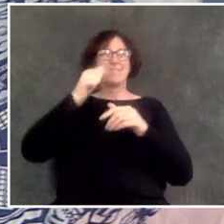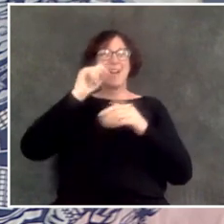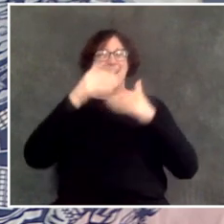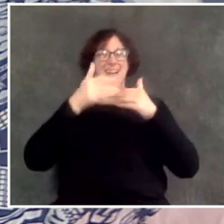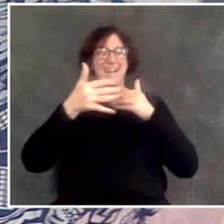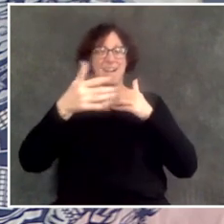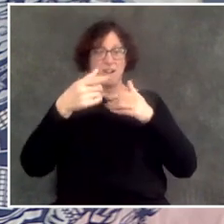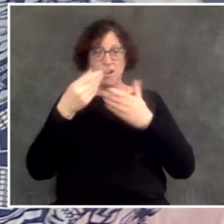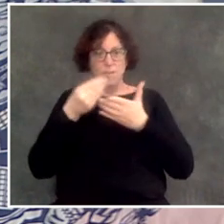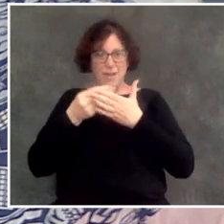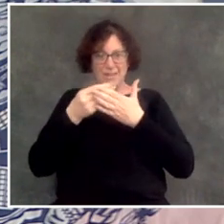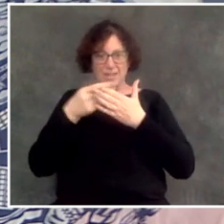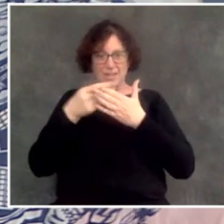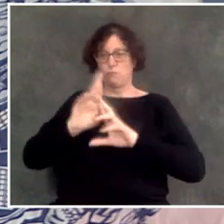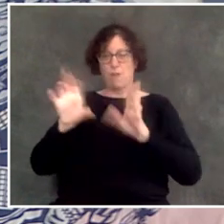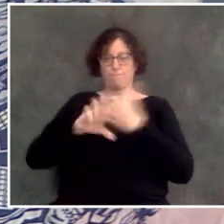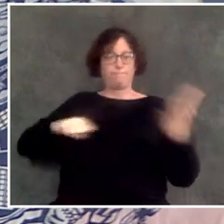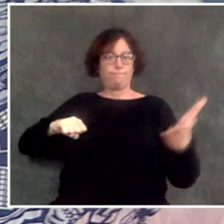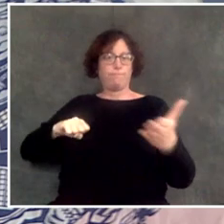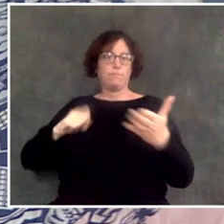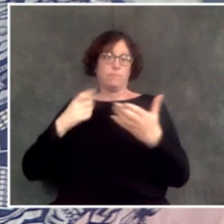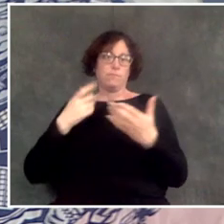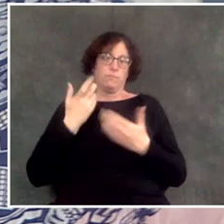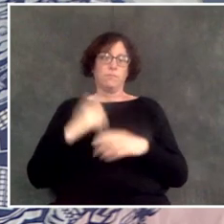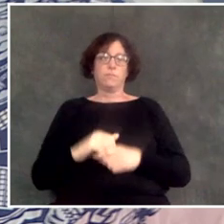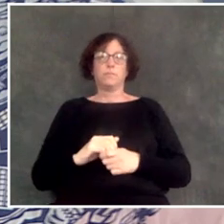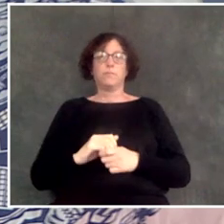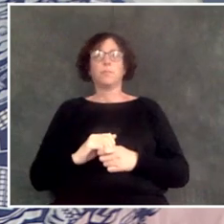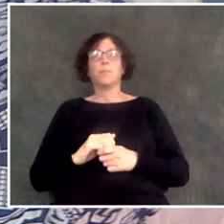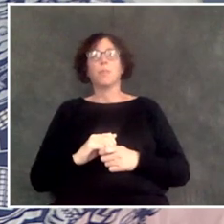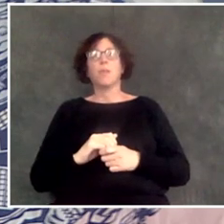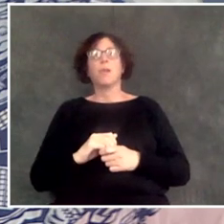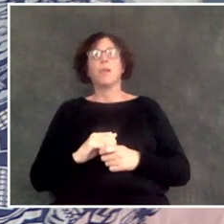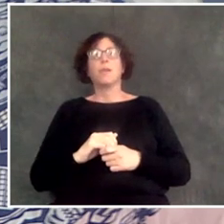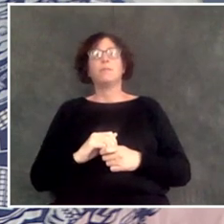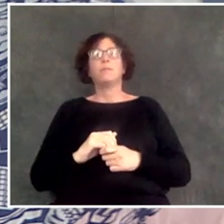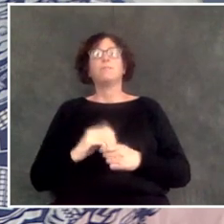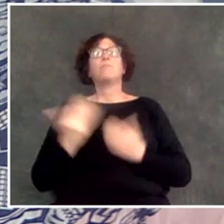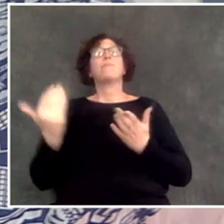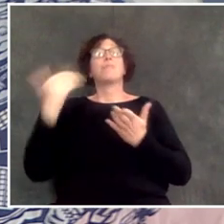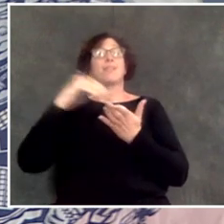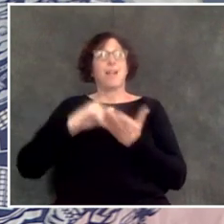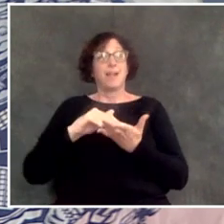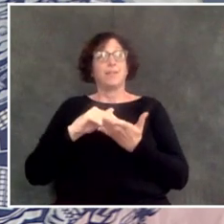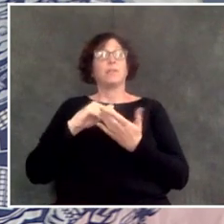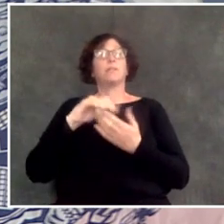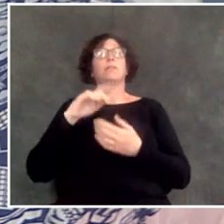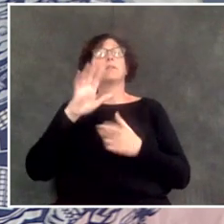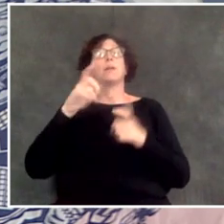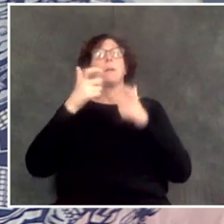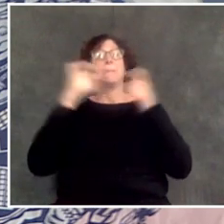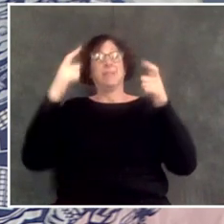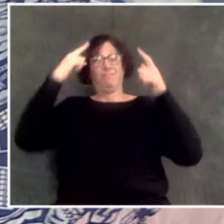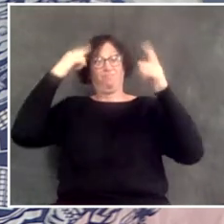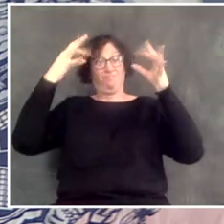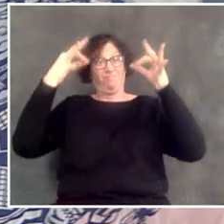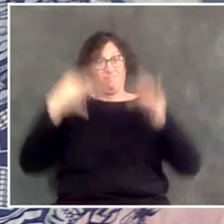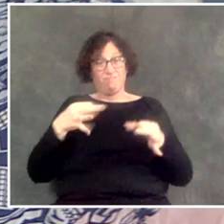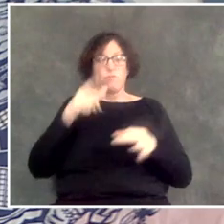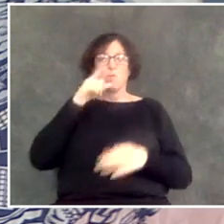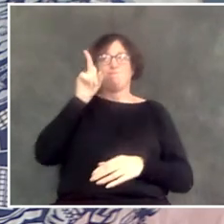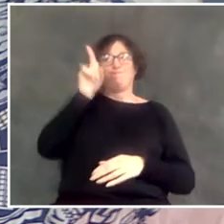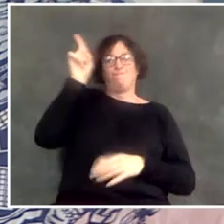immediately. I know they just got through their budget in the last 24 hours. A lot going on in Albany, but I hope this will soon be something that will be acted